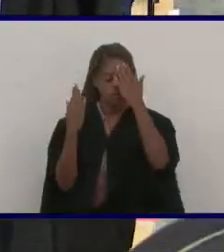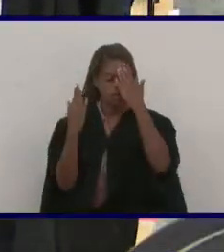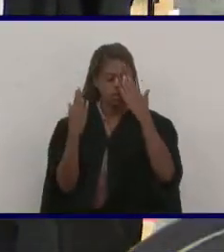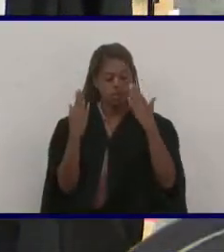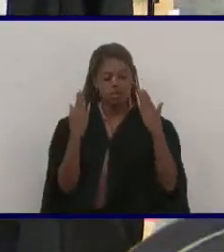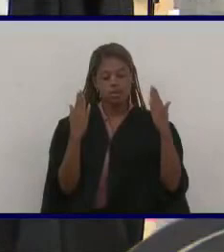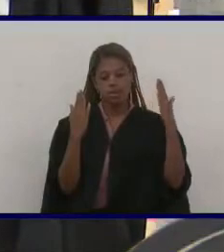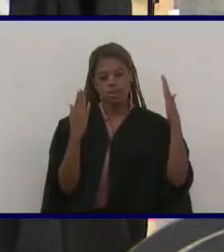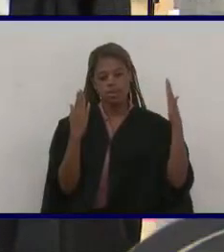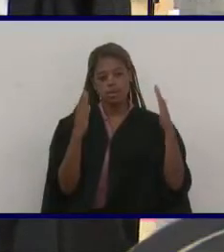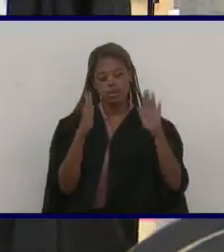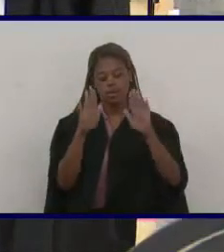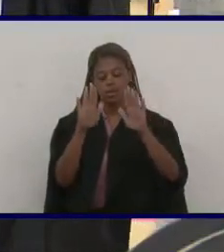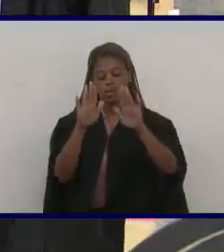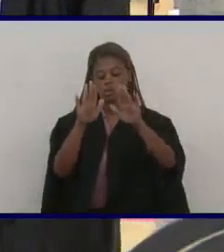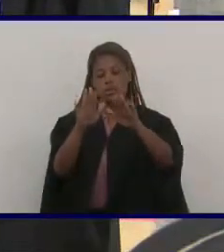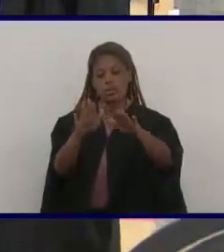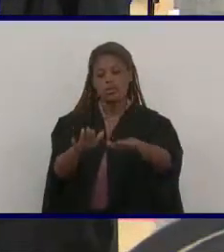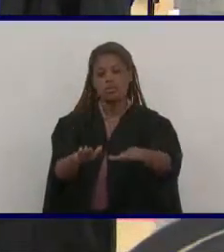Nkosi